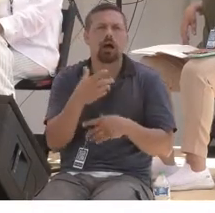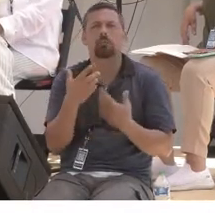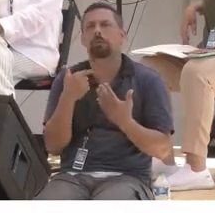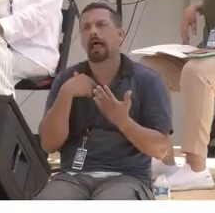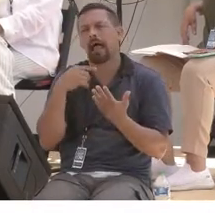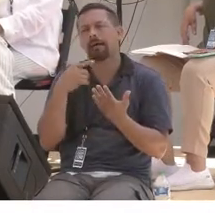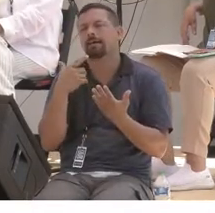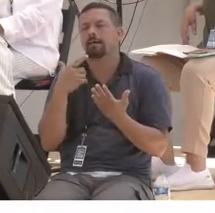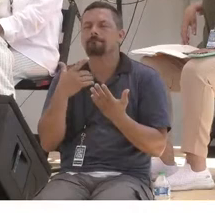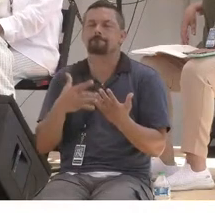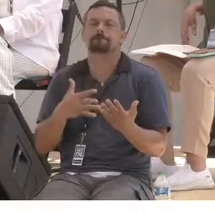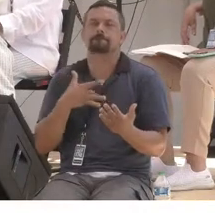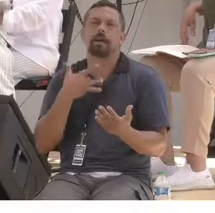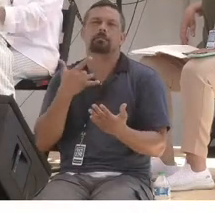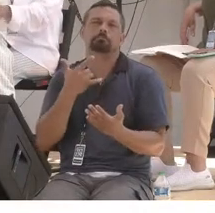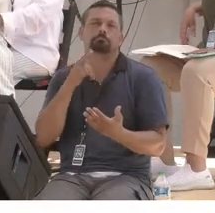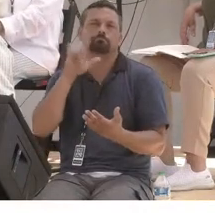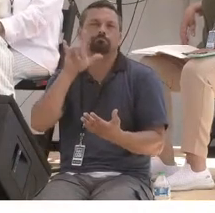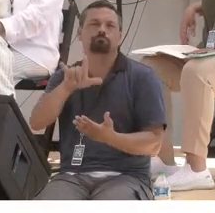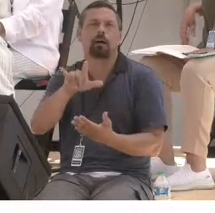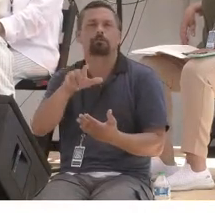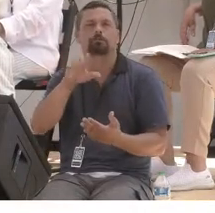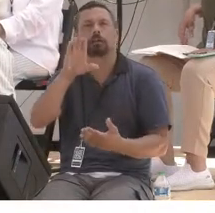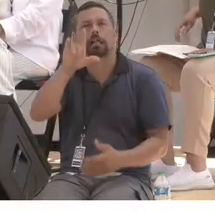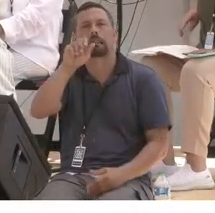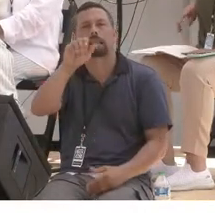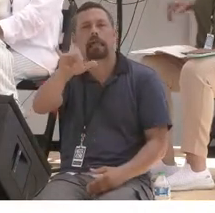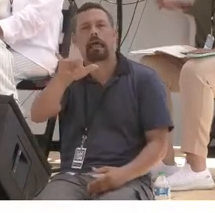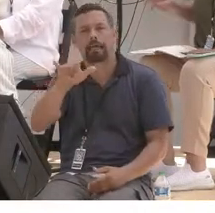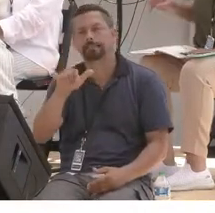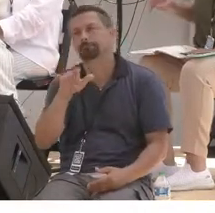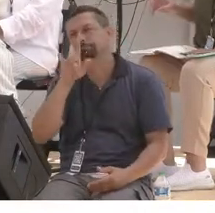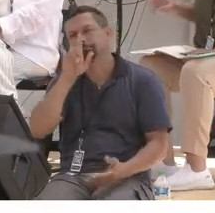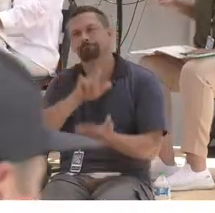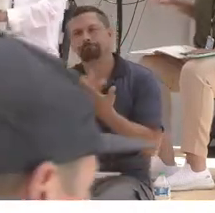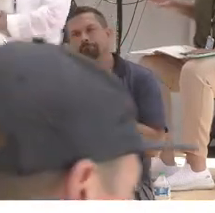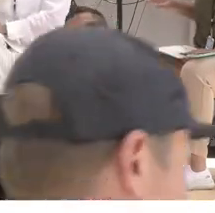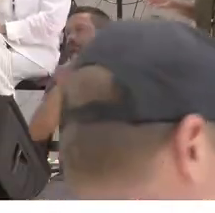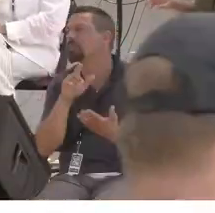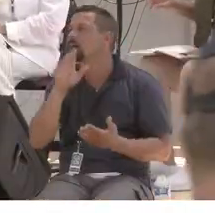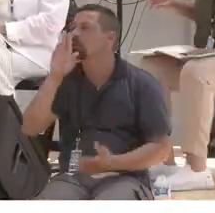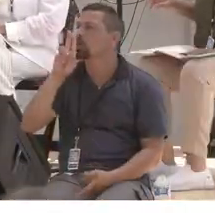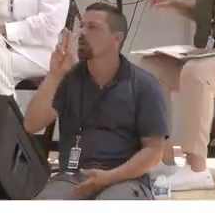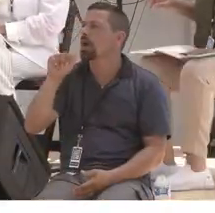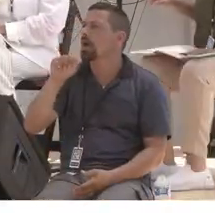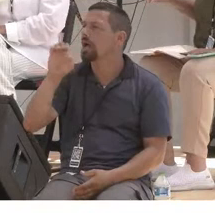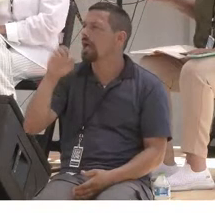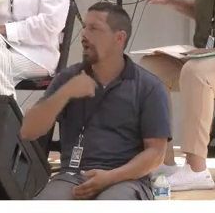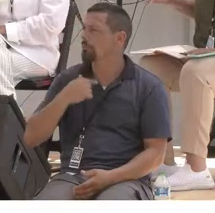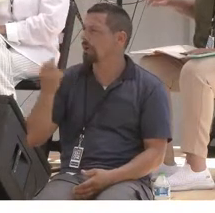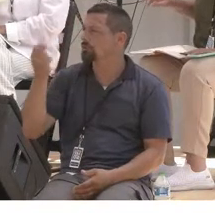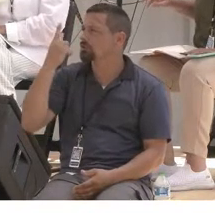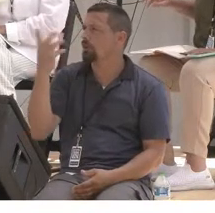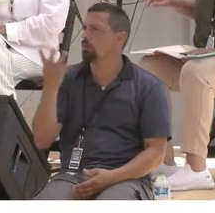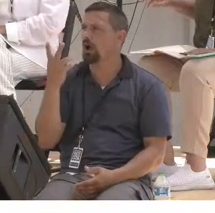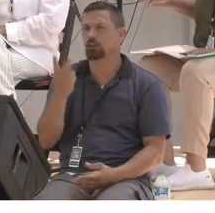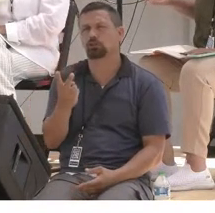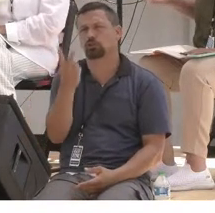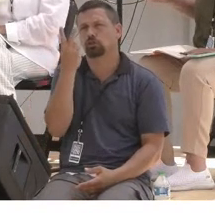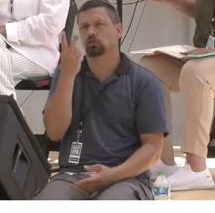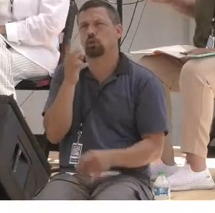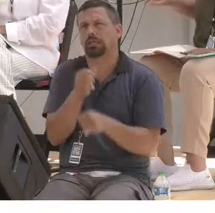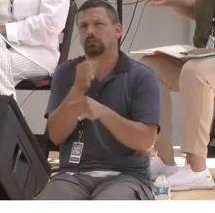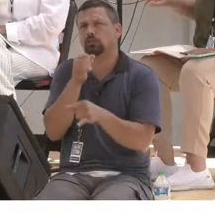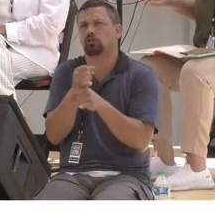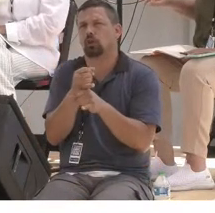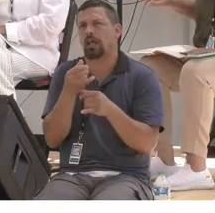fell in love with clay. And then I continued. Because in the UAE, as I understand it, there are two institutions that